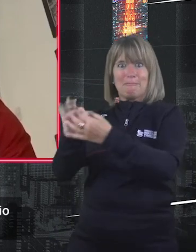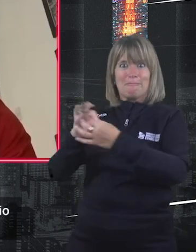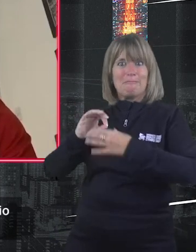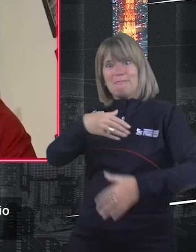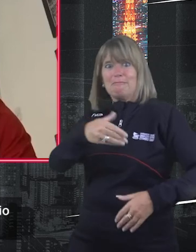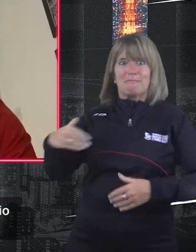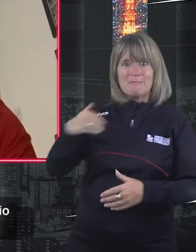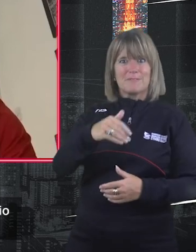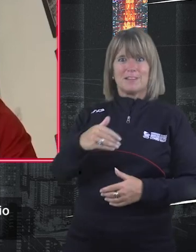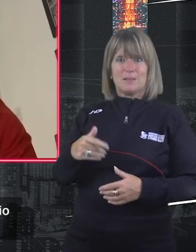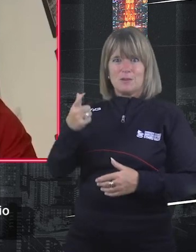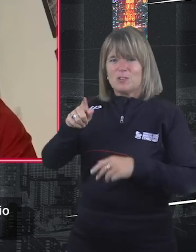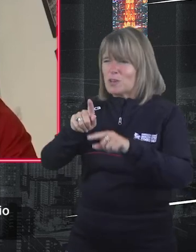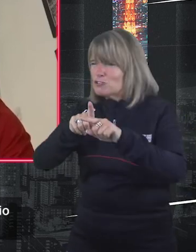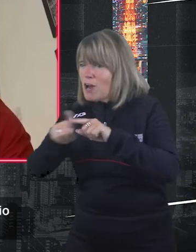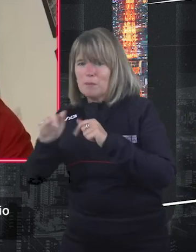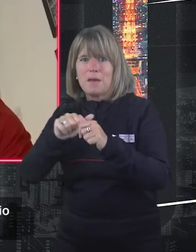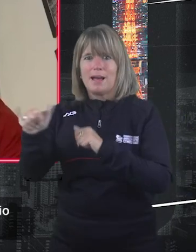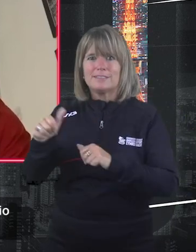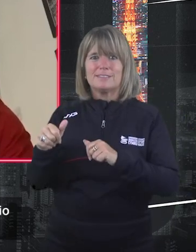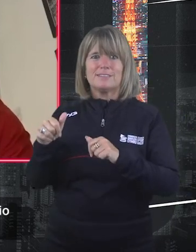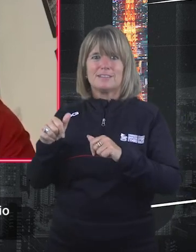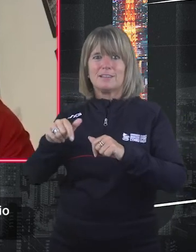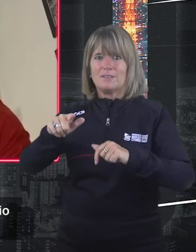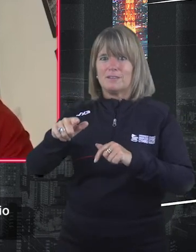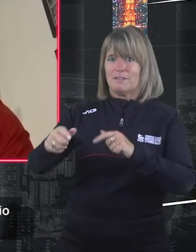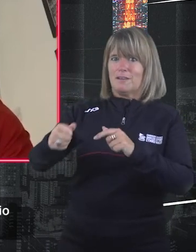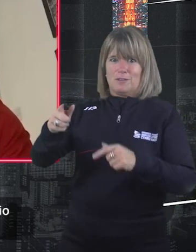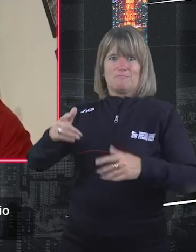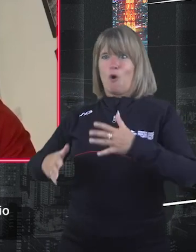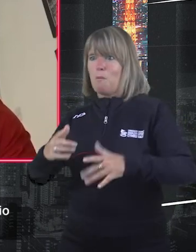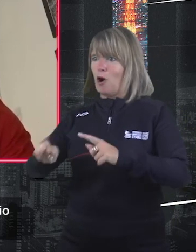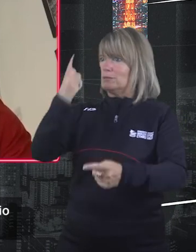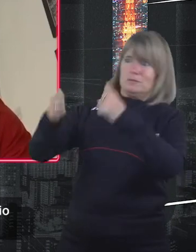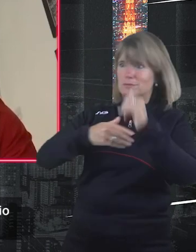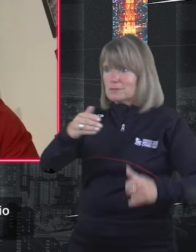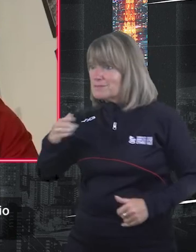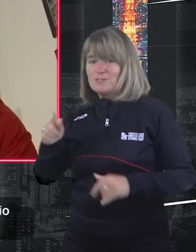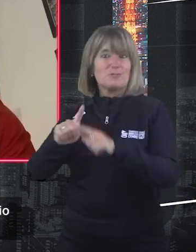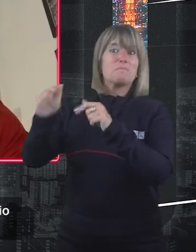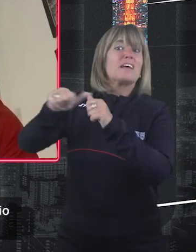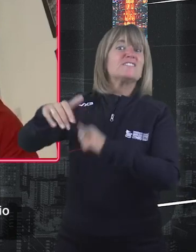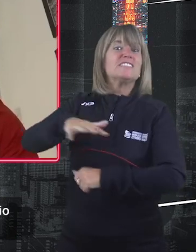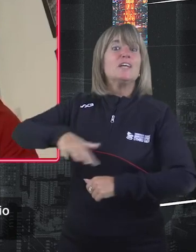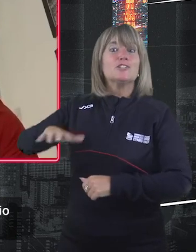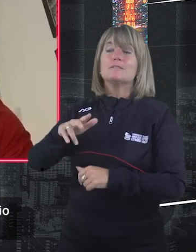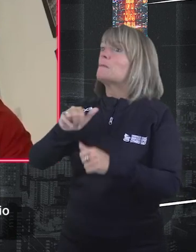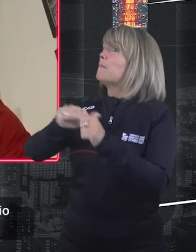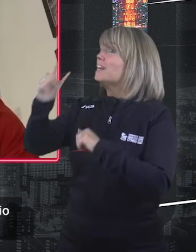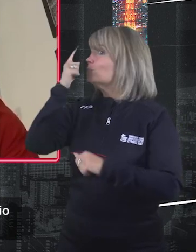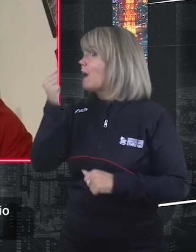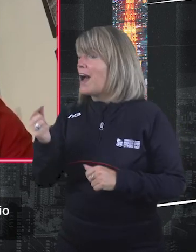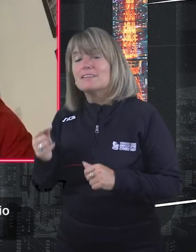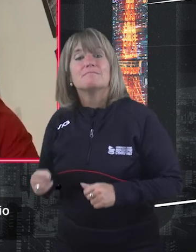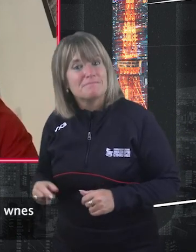an actual person, but you've got to try and make the best out of a bad situation and do the best you